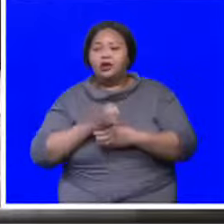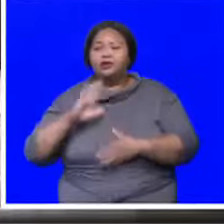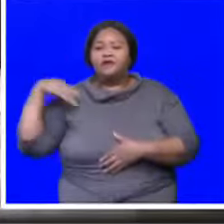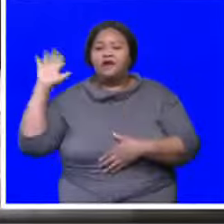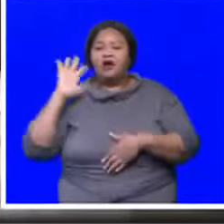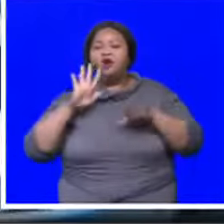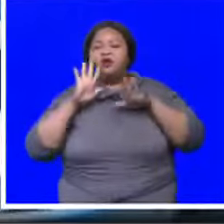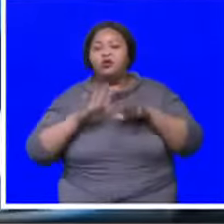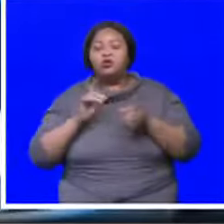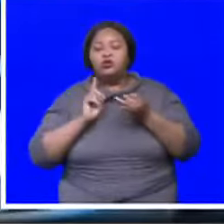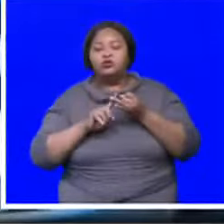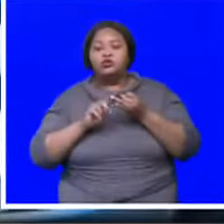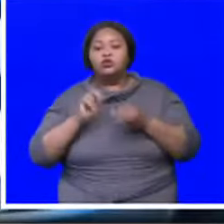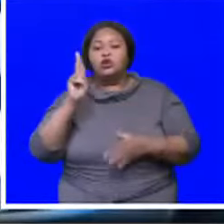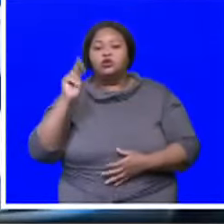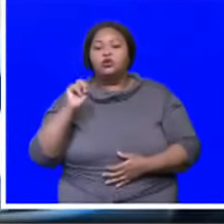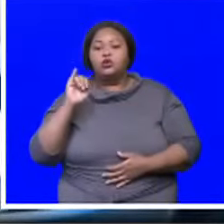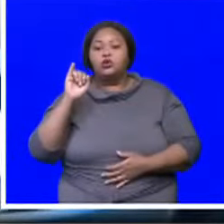and UNICEF.